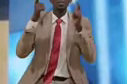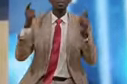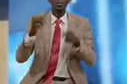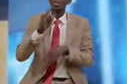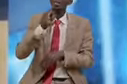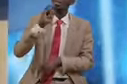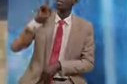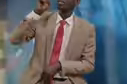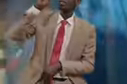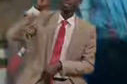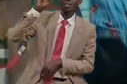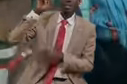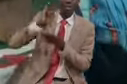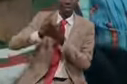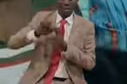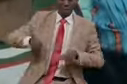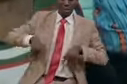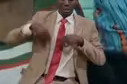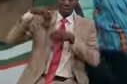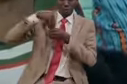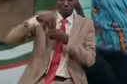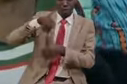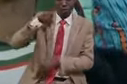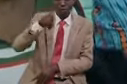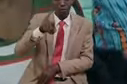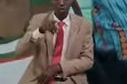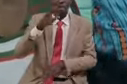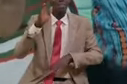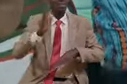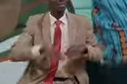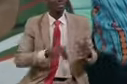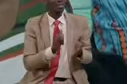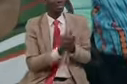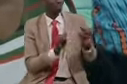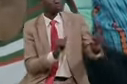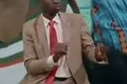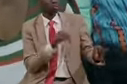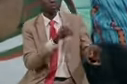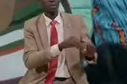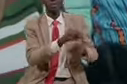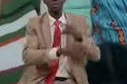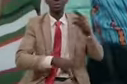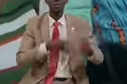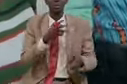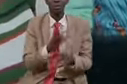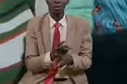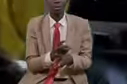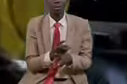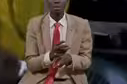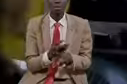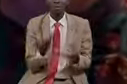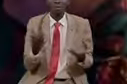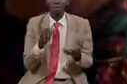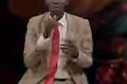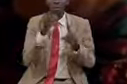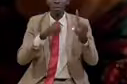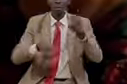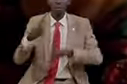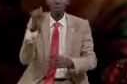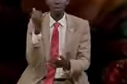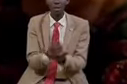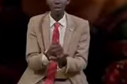that is in you than he that is in the world. Are you didn't say amen to that one?